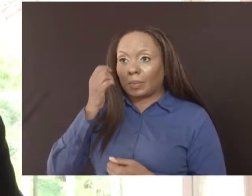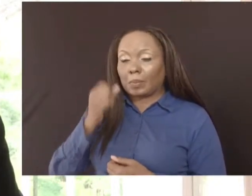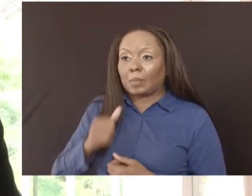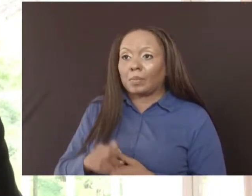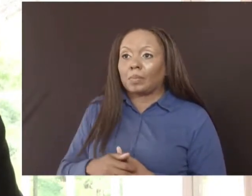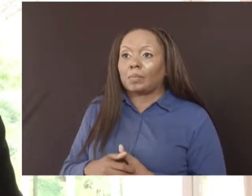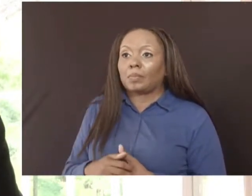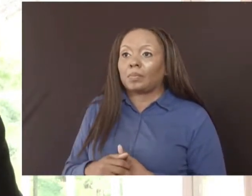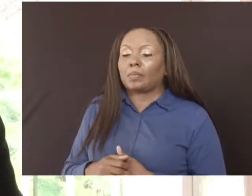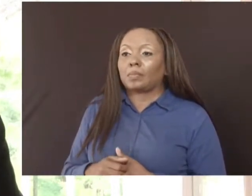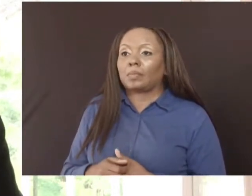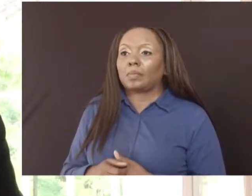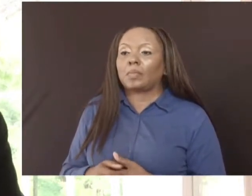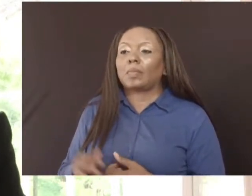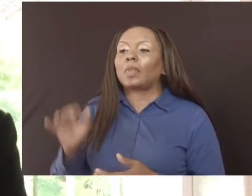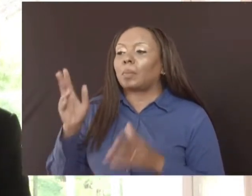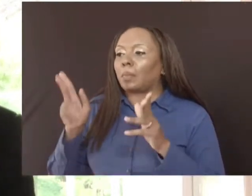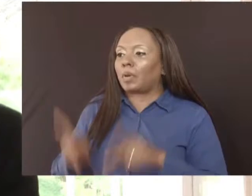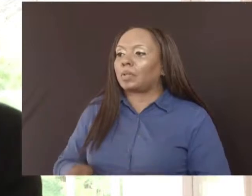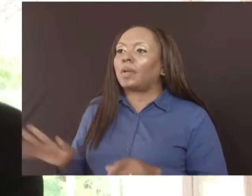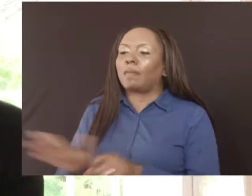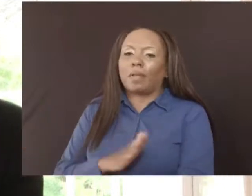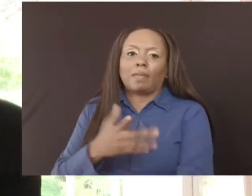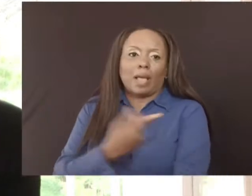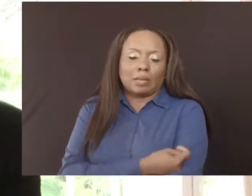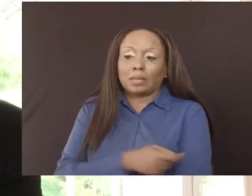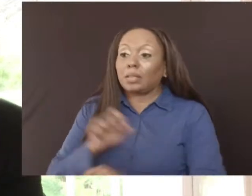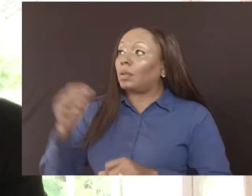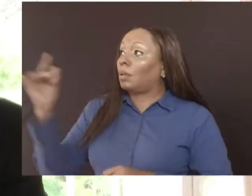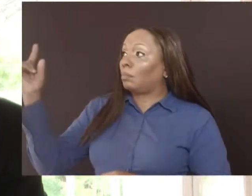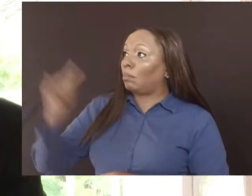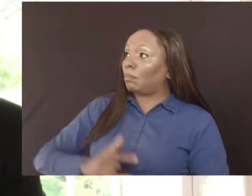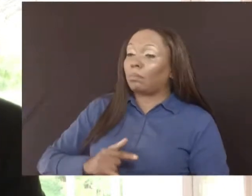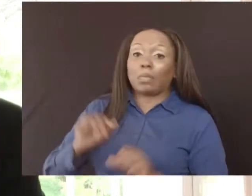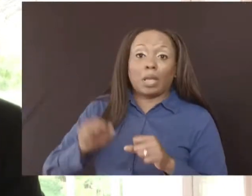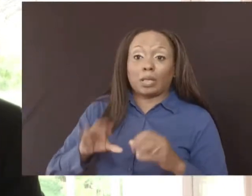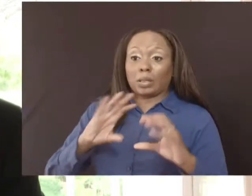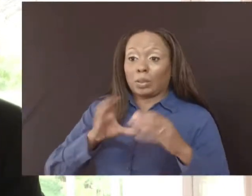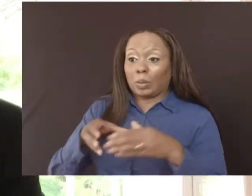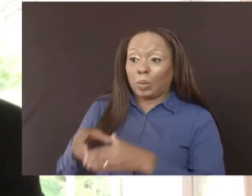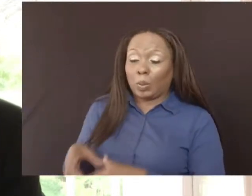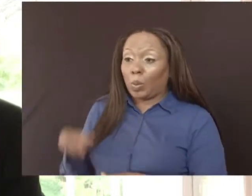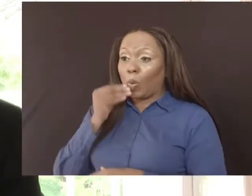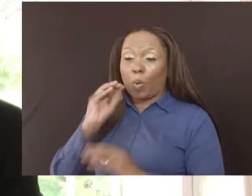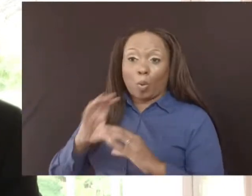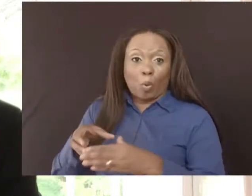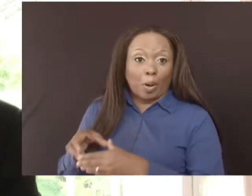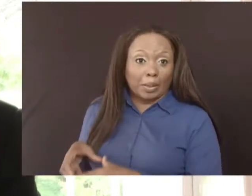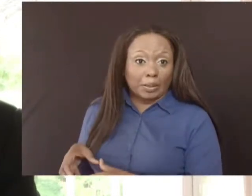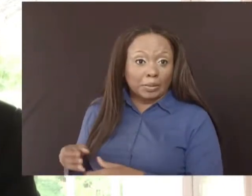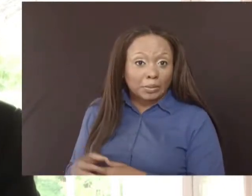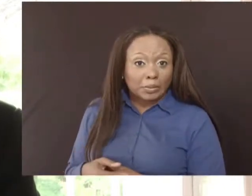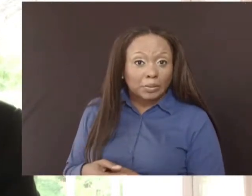and this person says that they're fully vaccinated, so can they quarantine at home, the traveler?